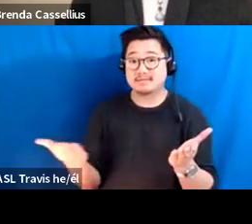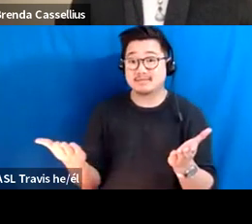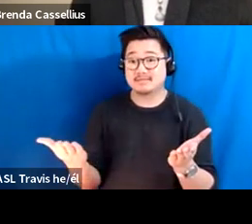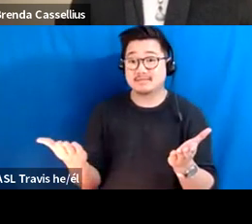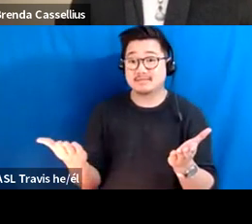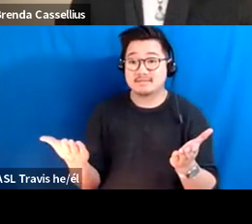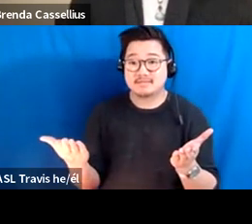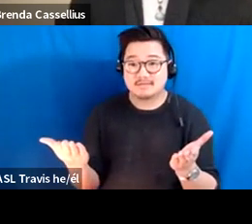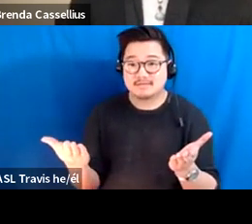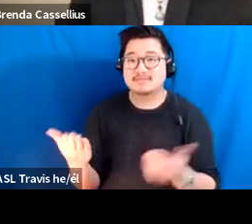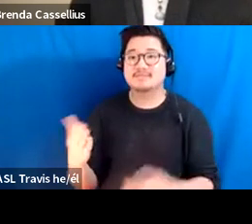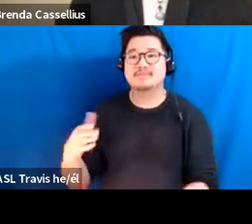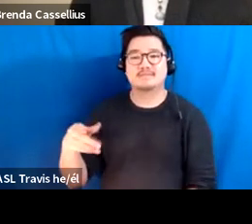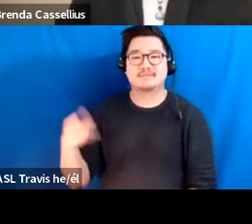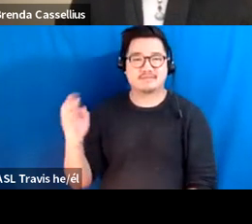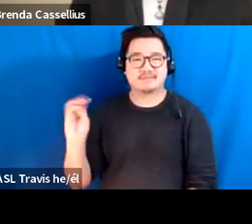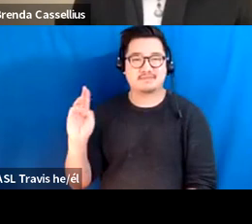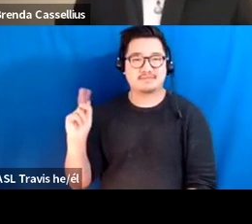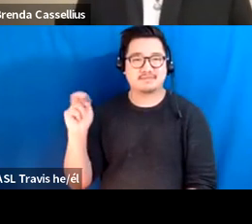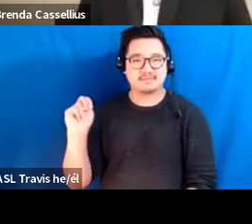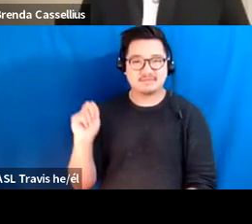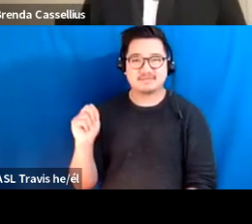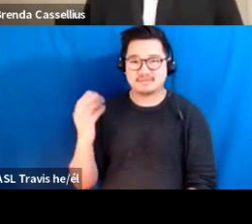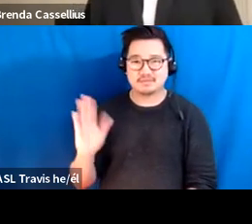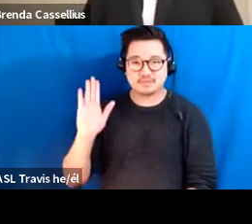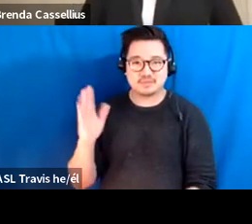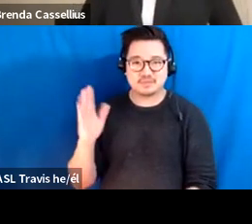so move thank you is there a second